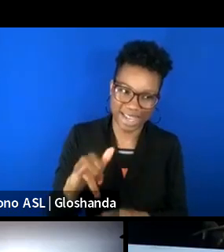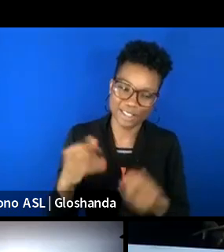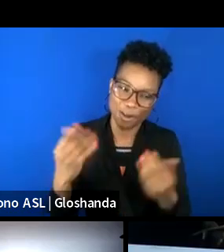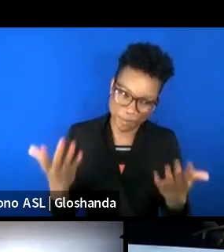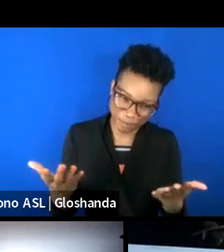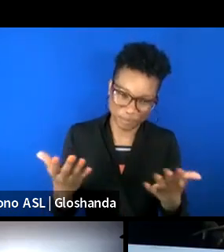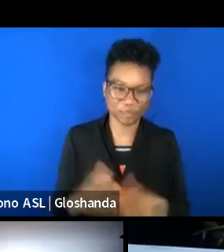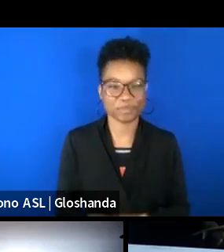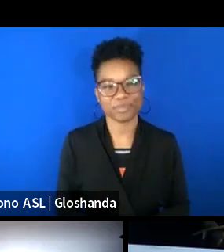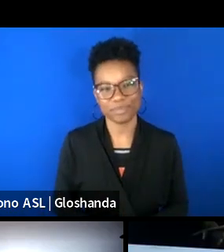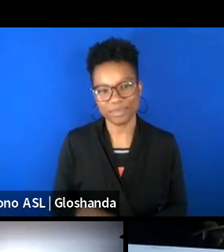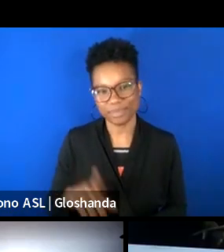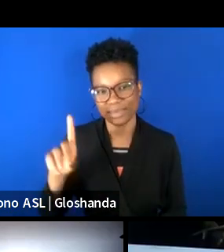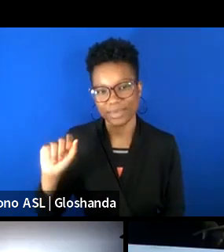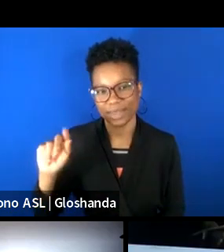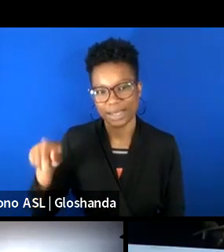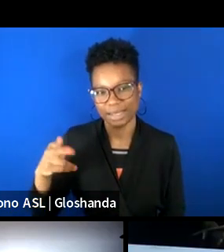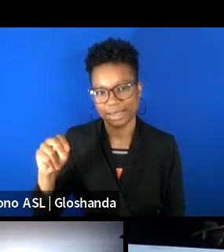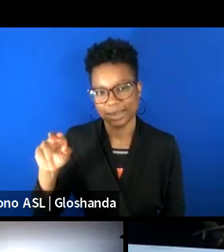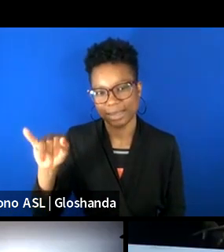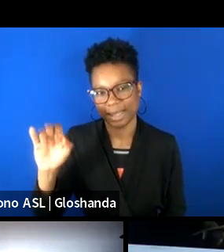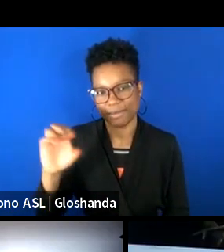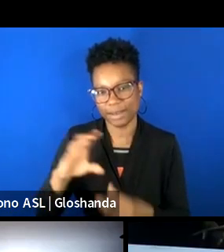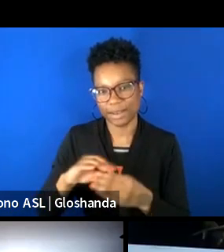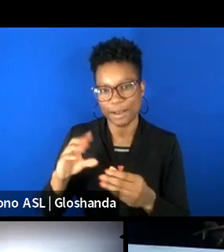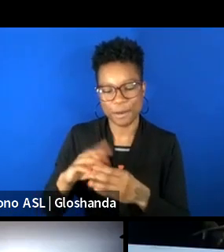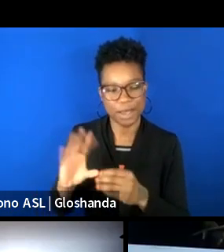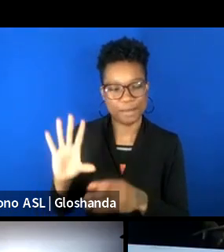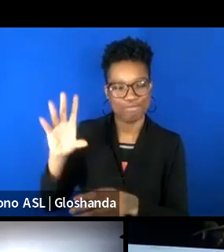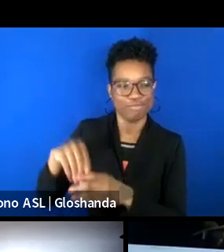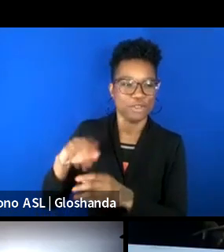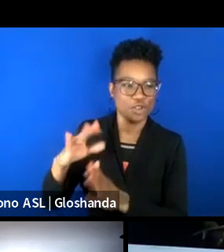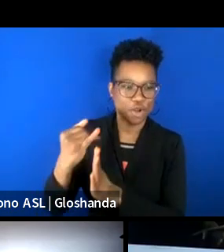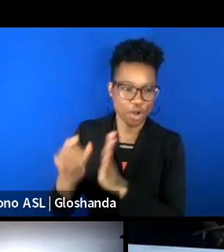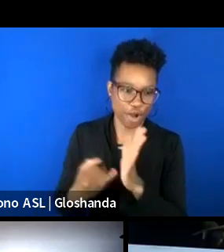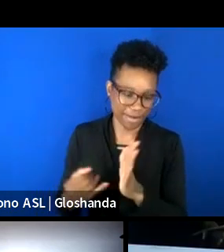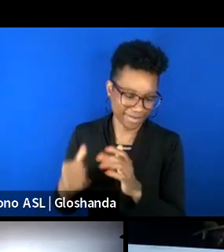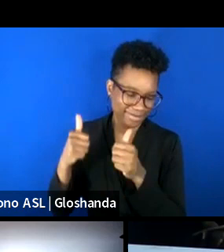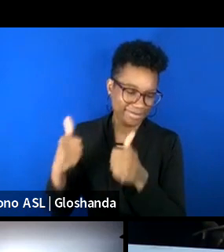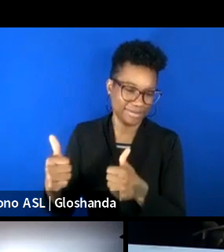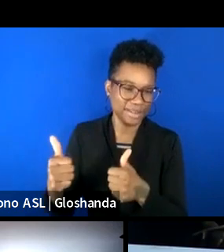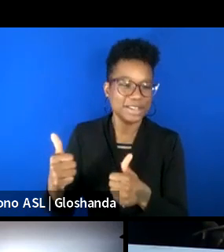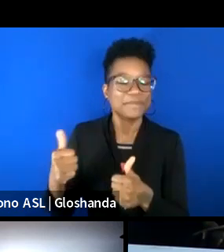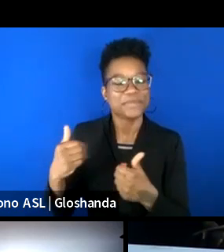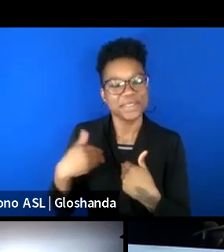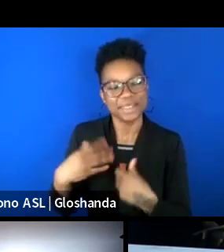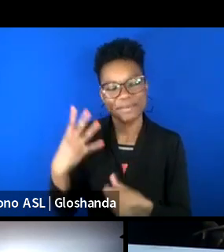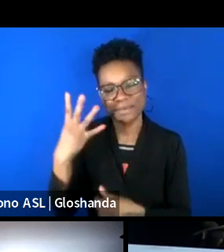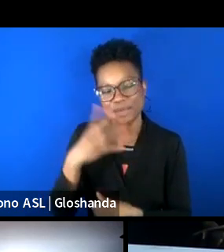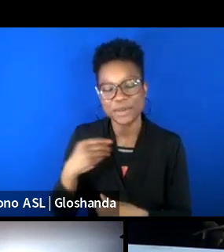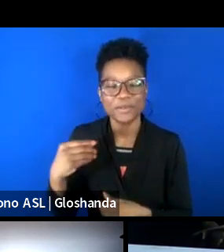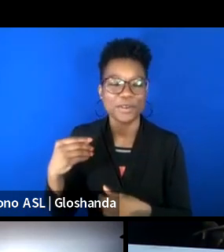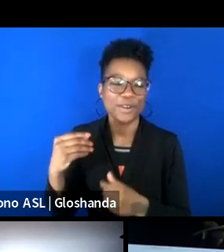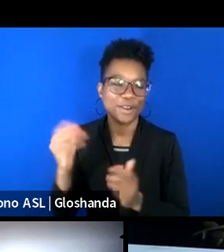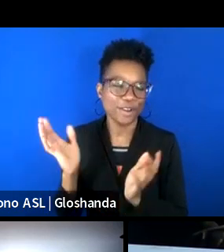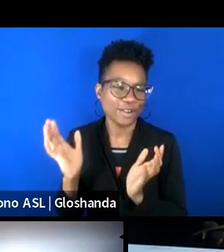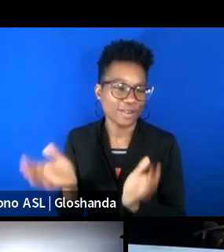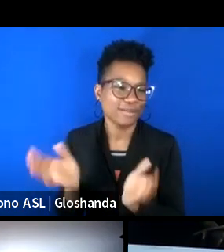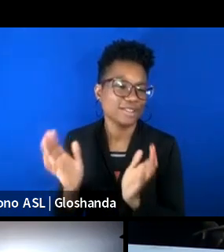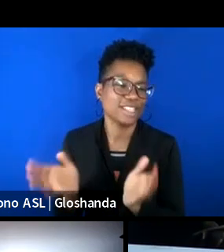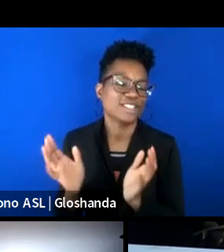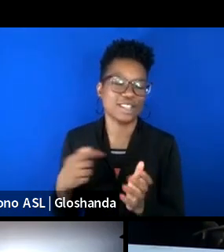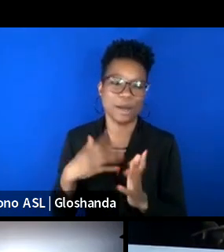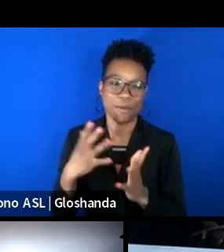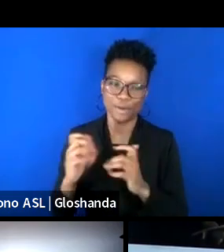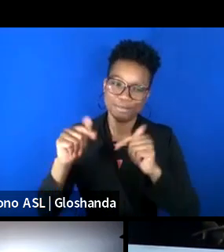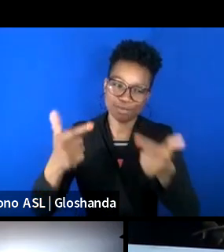we just had this lovely conversation. I'd love to pass the baton over to you, because I know you want to guide us through an activity, and I'd love for